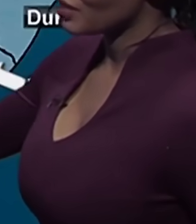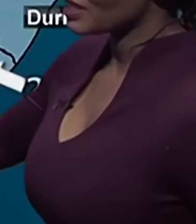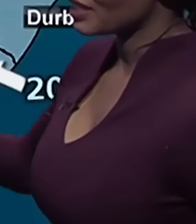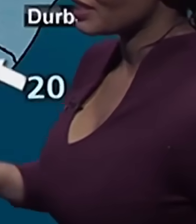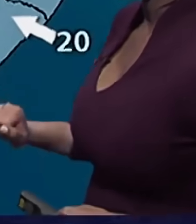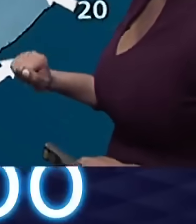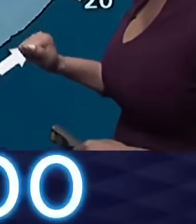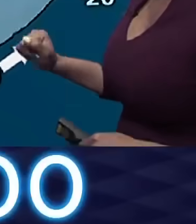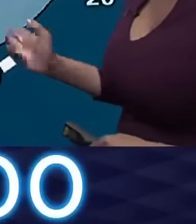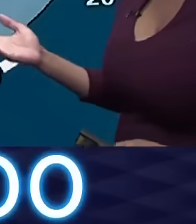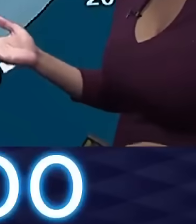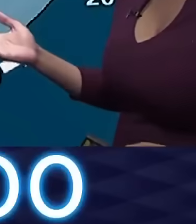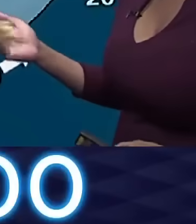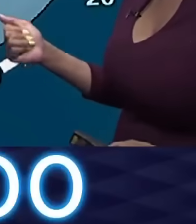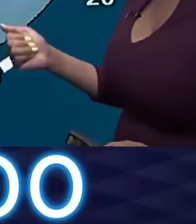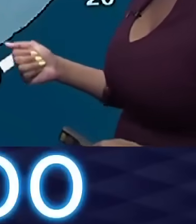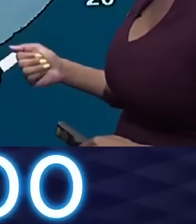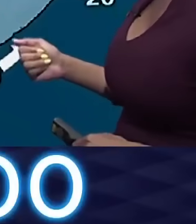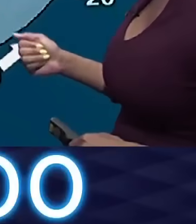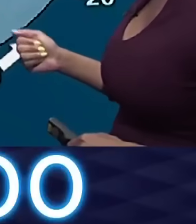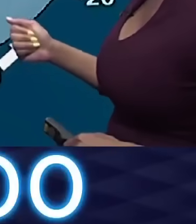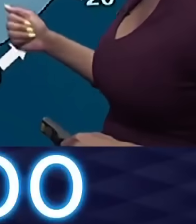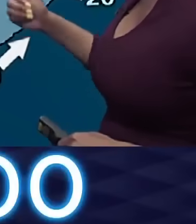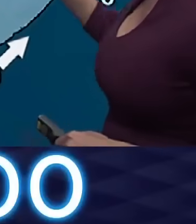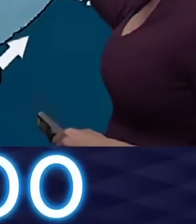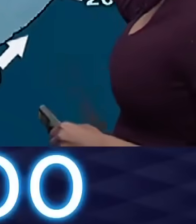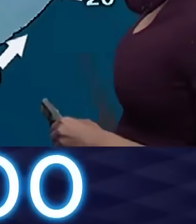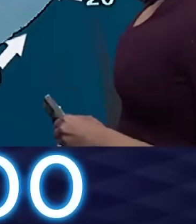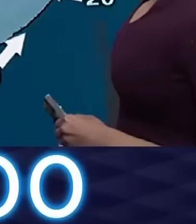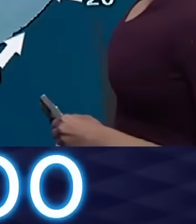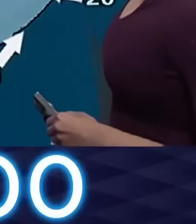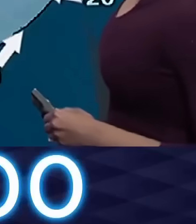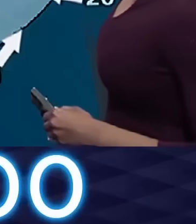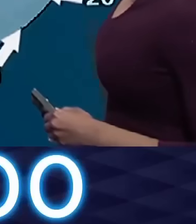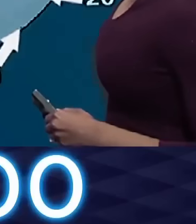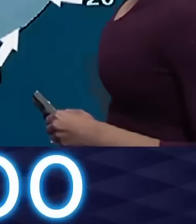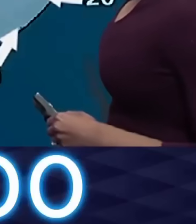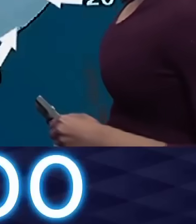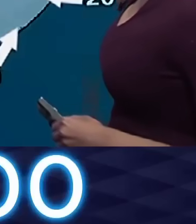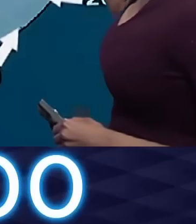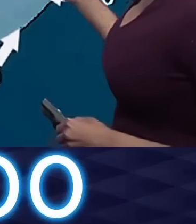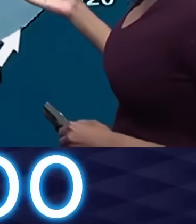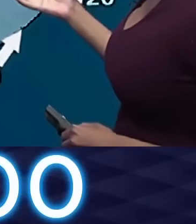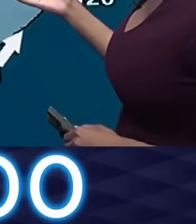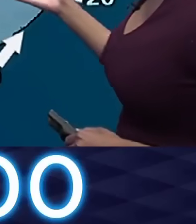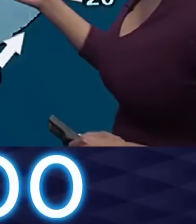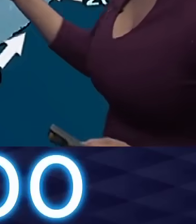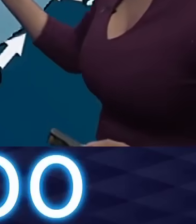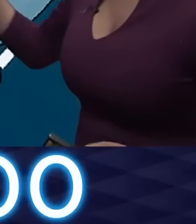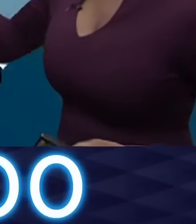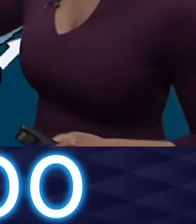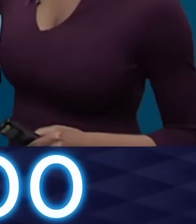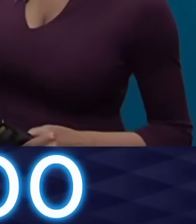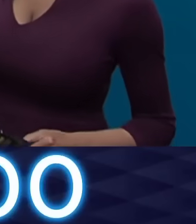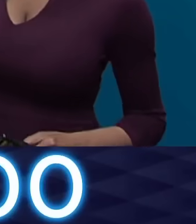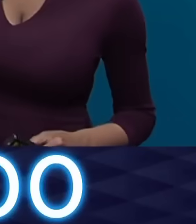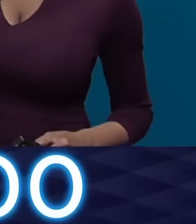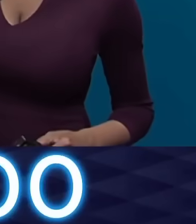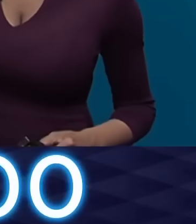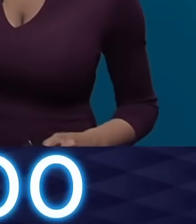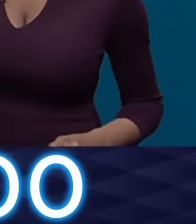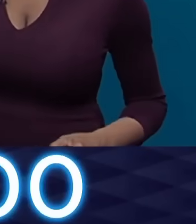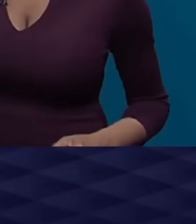Free State di tla nna le gone go nna le masarasarana a pula diperesente di le 30 fa re lebelela Limpopo le Mpumalanga di tla nna le gone go aparelwa ke mouane go